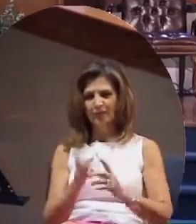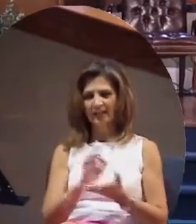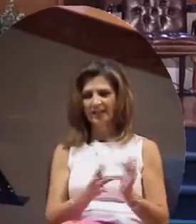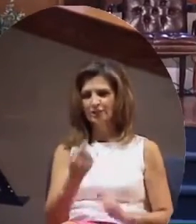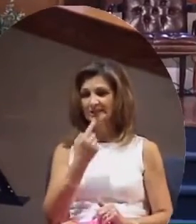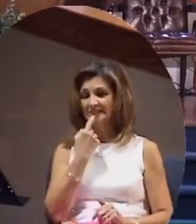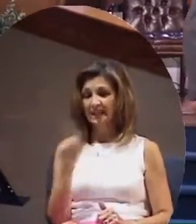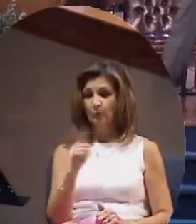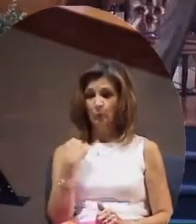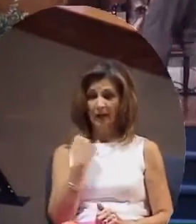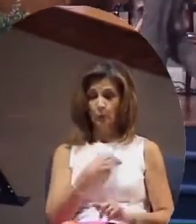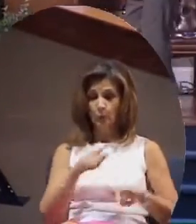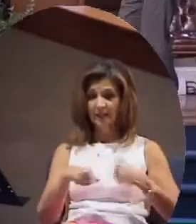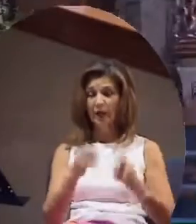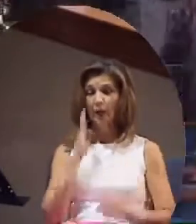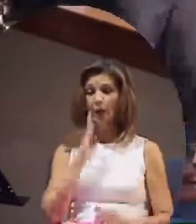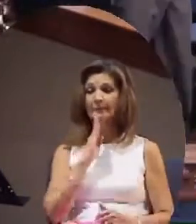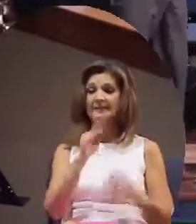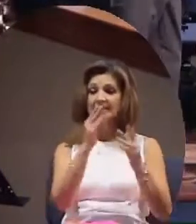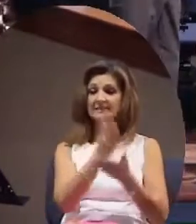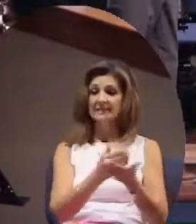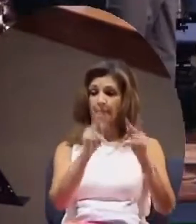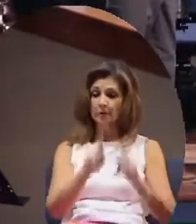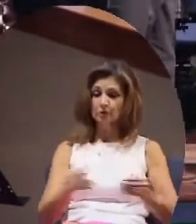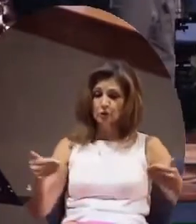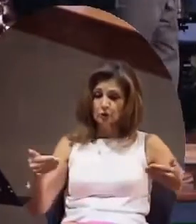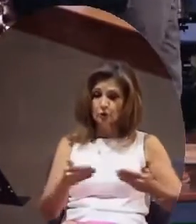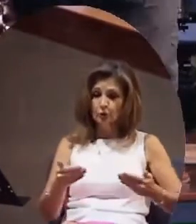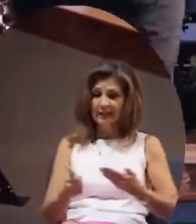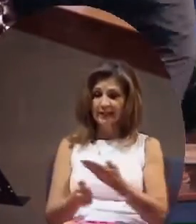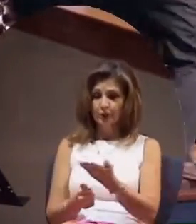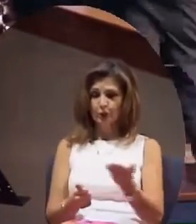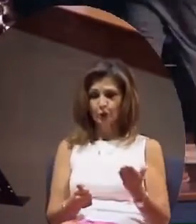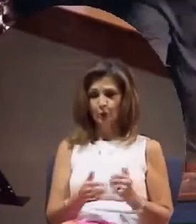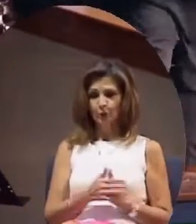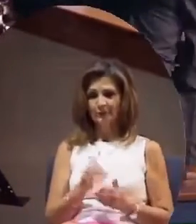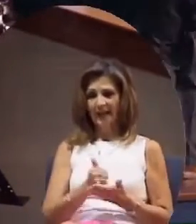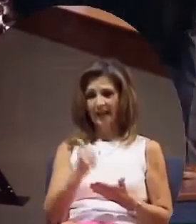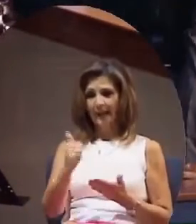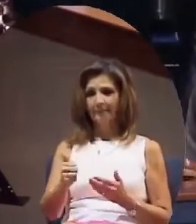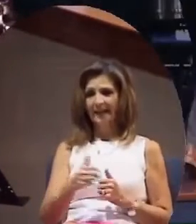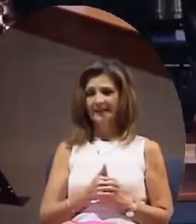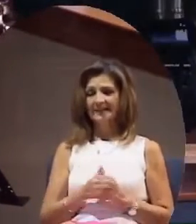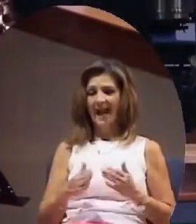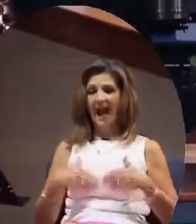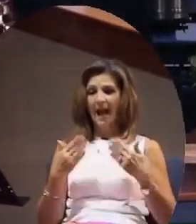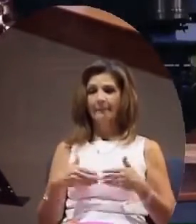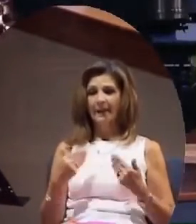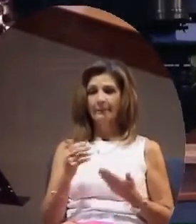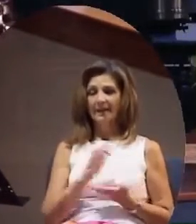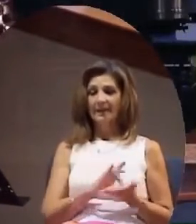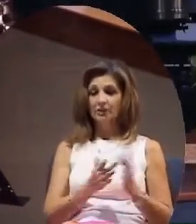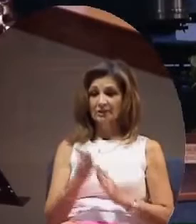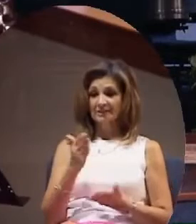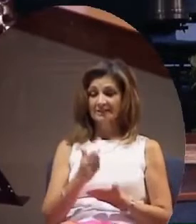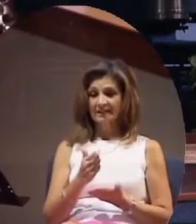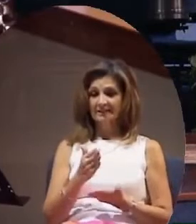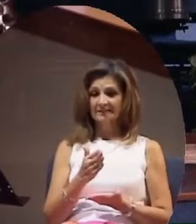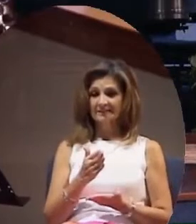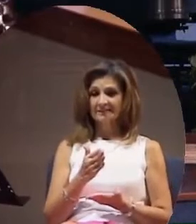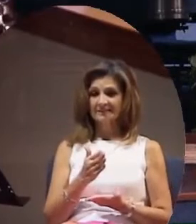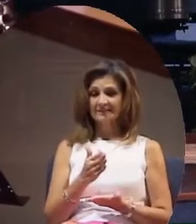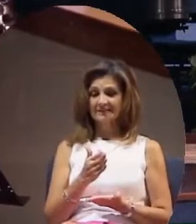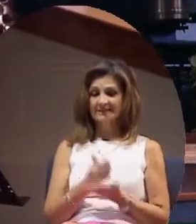where we go, there's going to be somebody greeting people. Amen. Boy, I'm glad he stopped us from shaking hands because I done